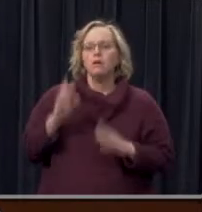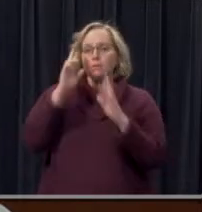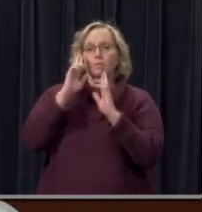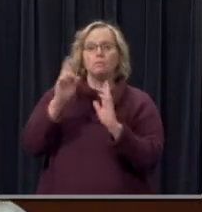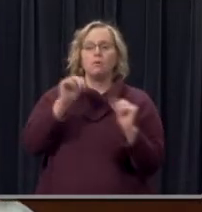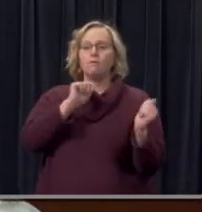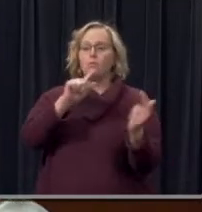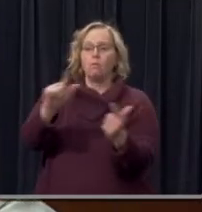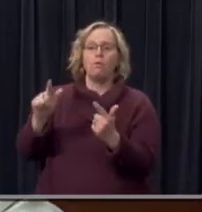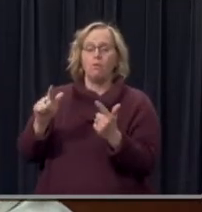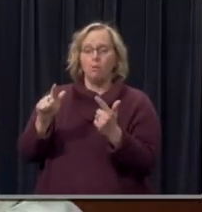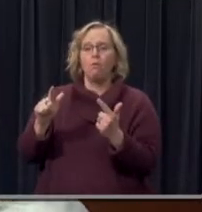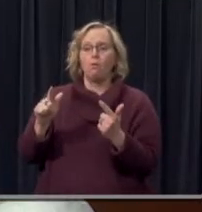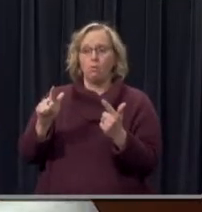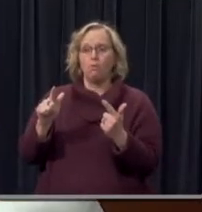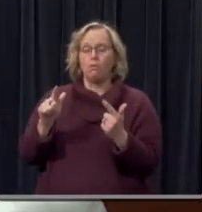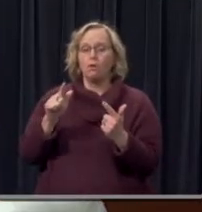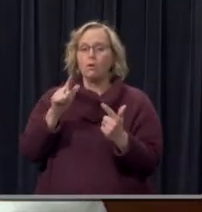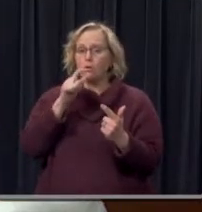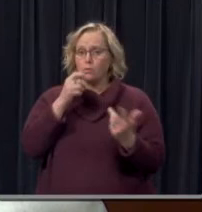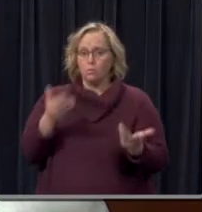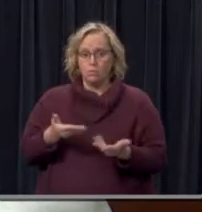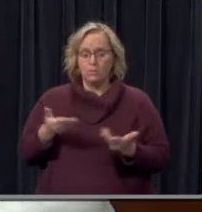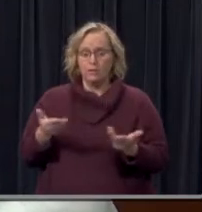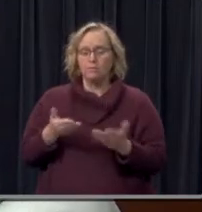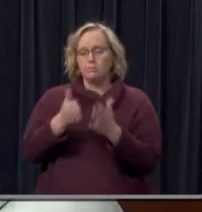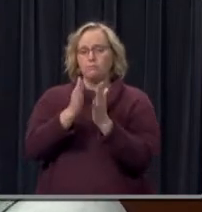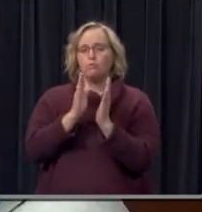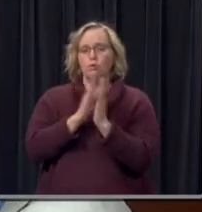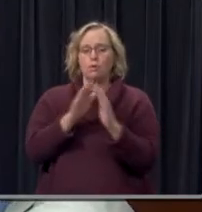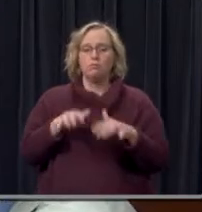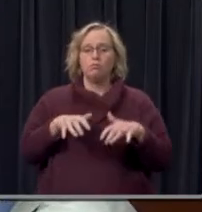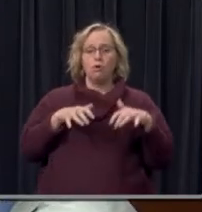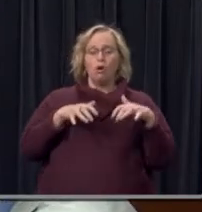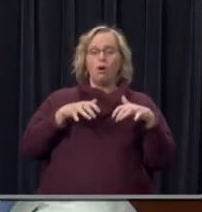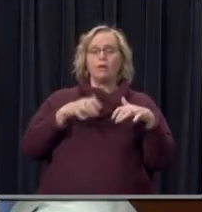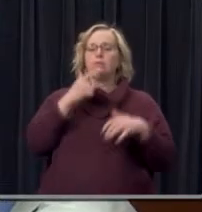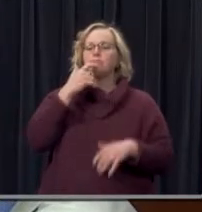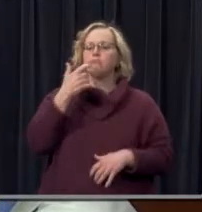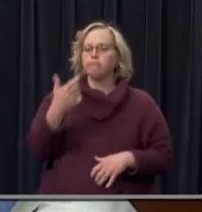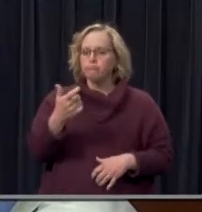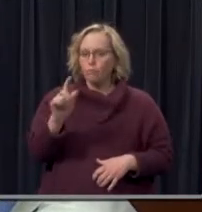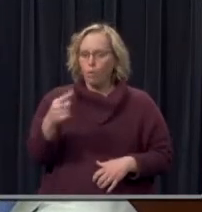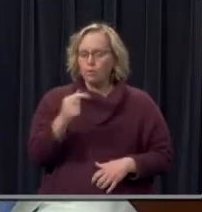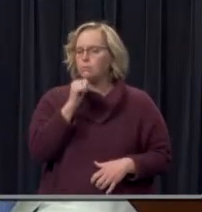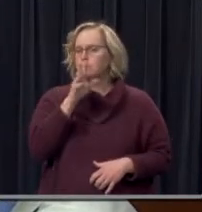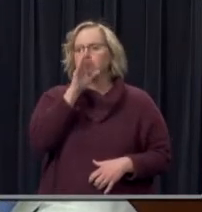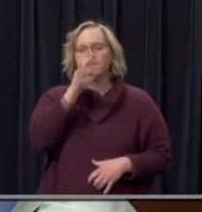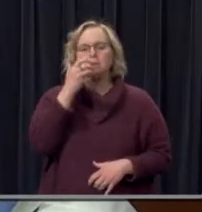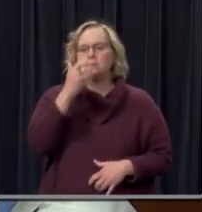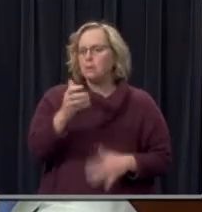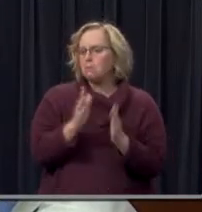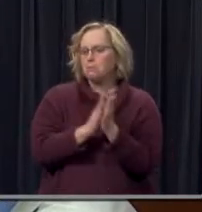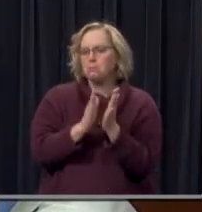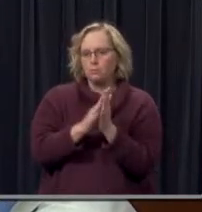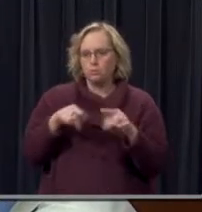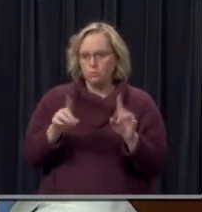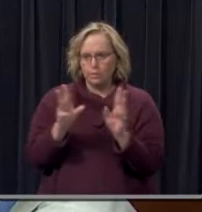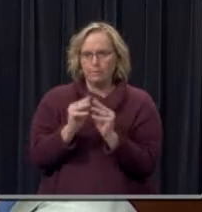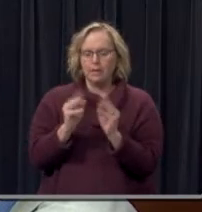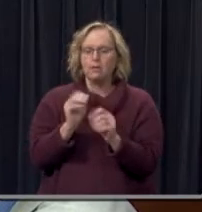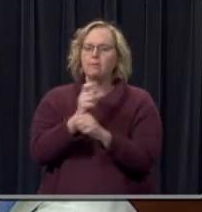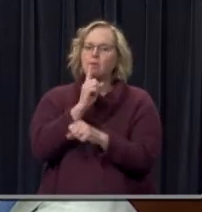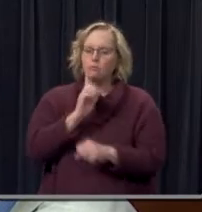for everyone in the attendance, we request that audience members not speak, yell, or give applause during the meeting. This ensures the